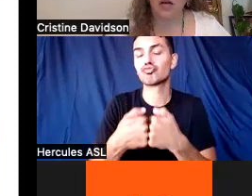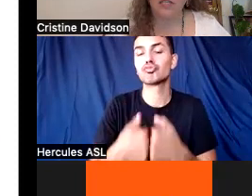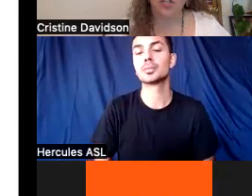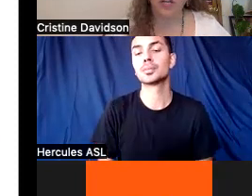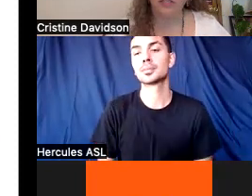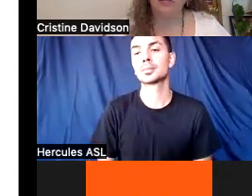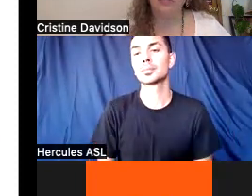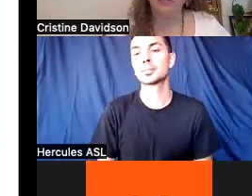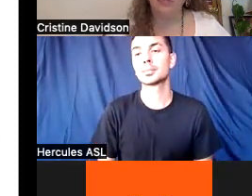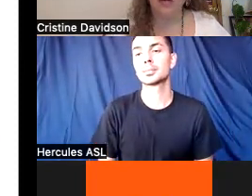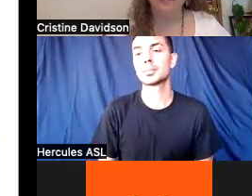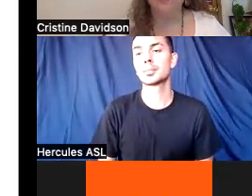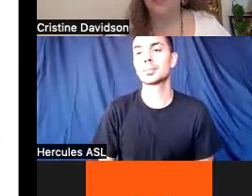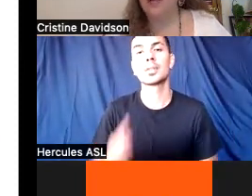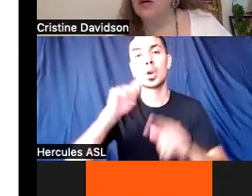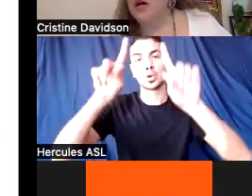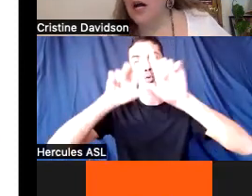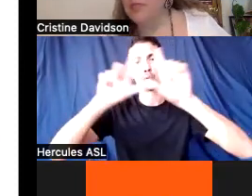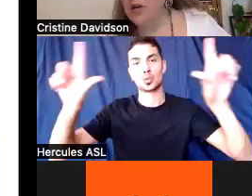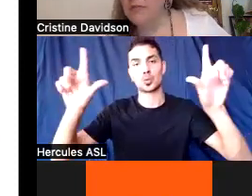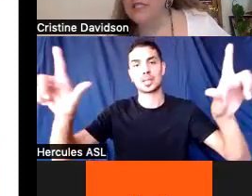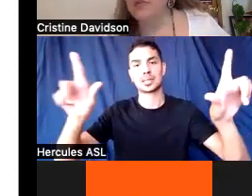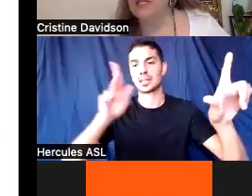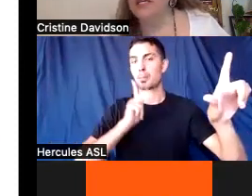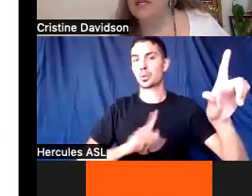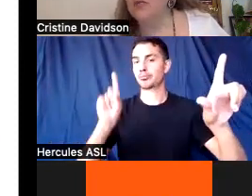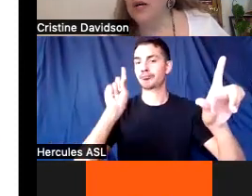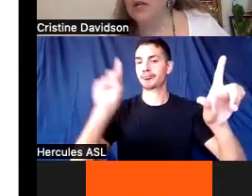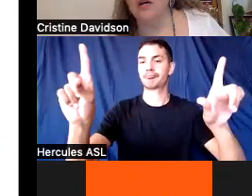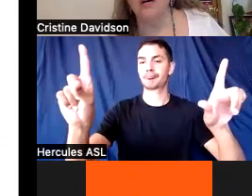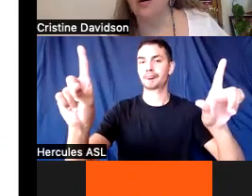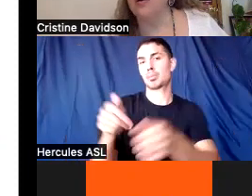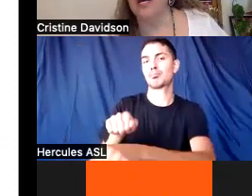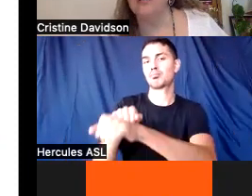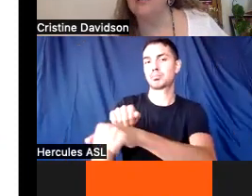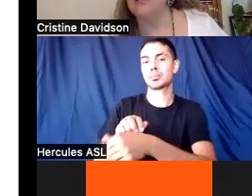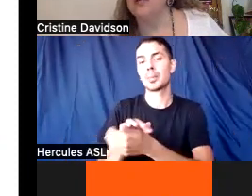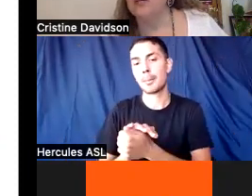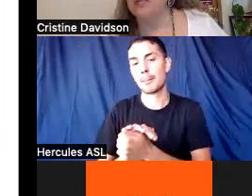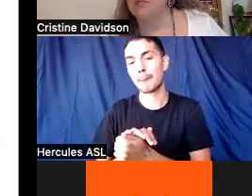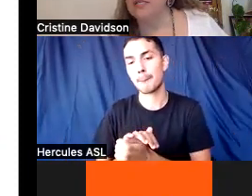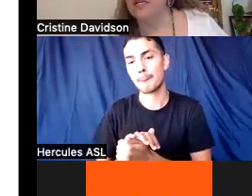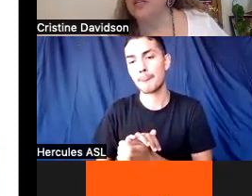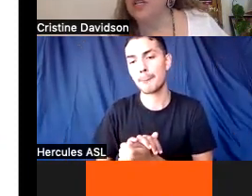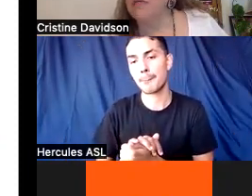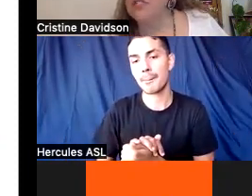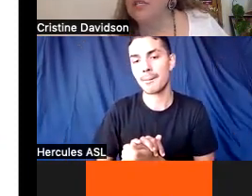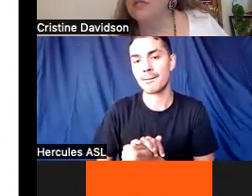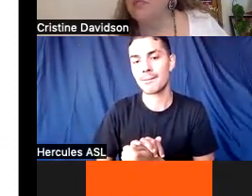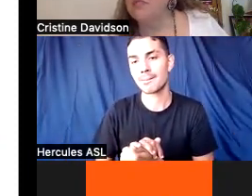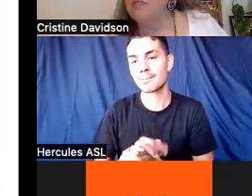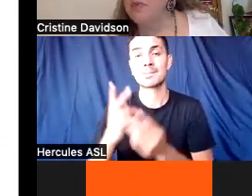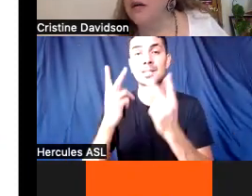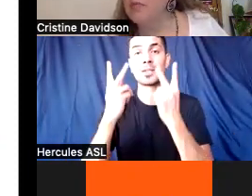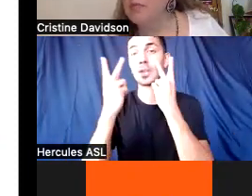spot on the screen, right? Hyper invisibility as well. Oh, yes. Minimizing our